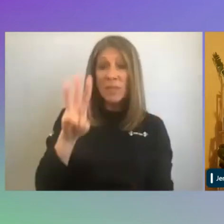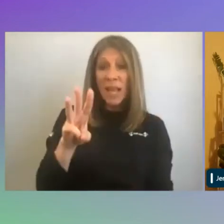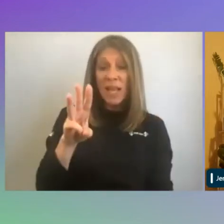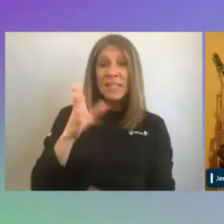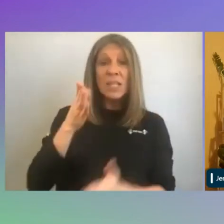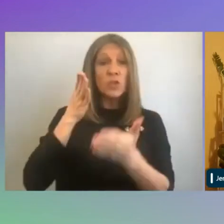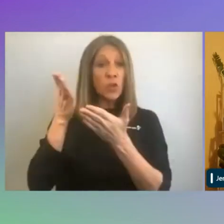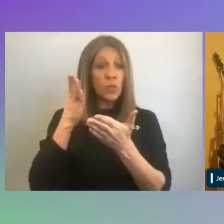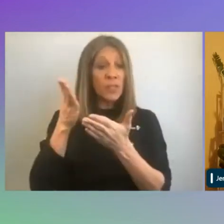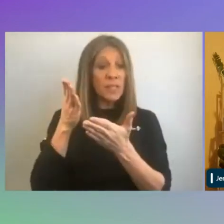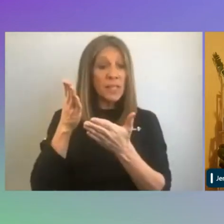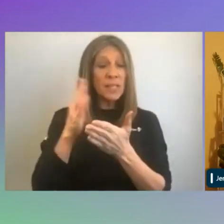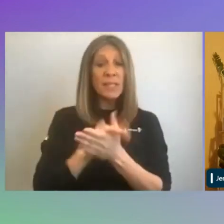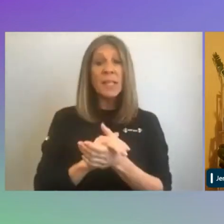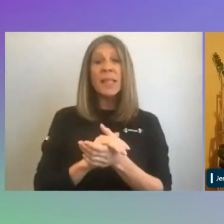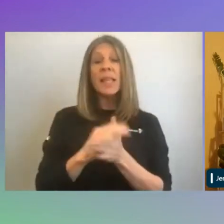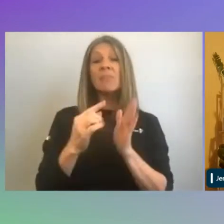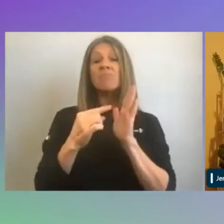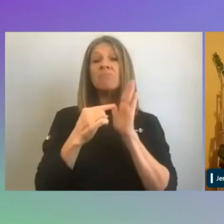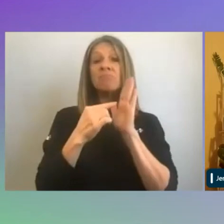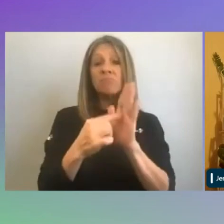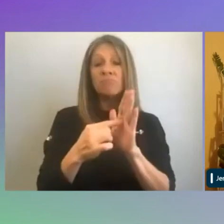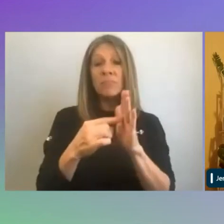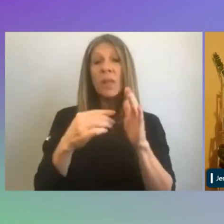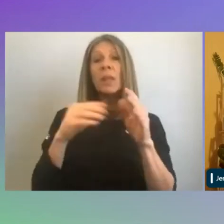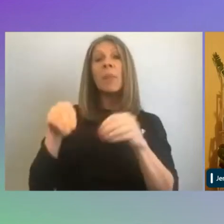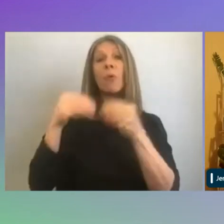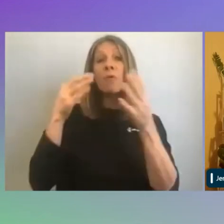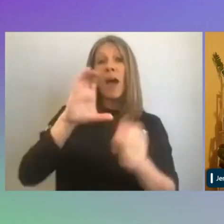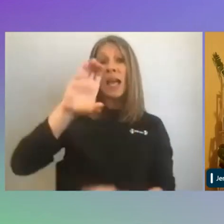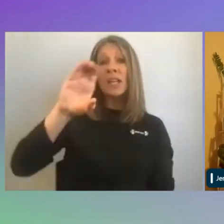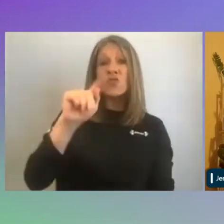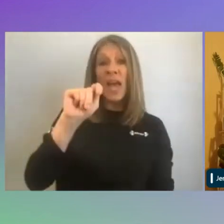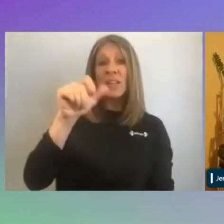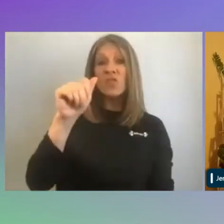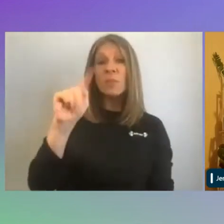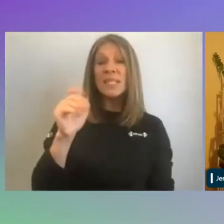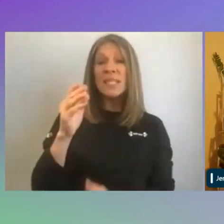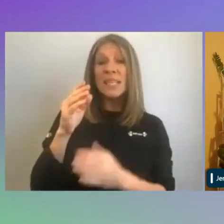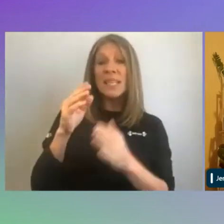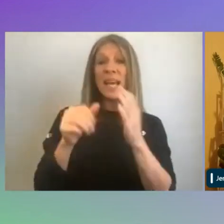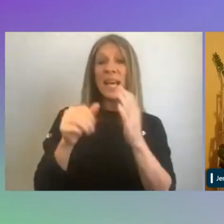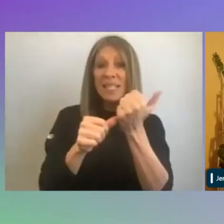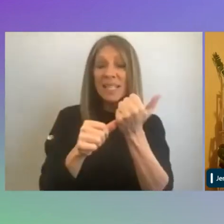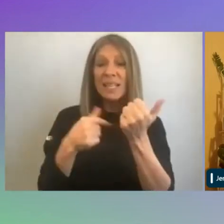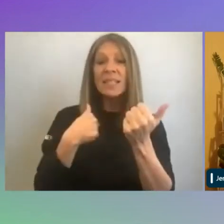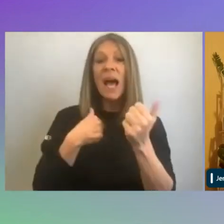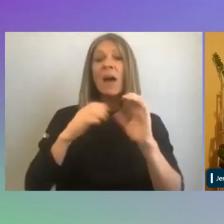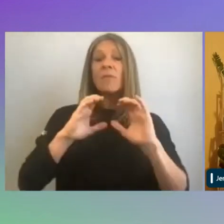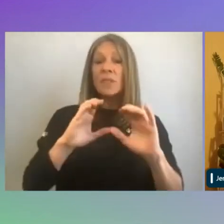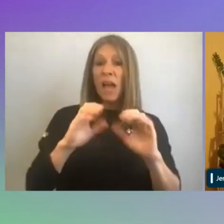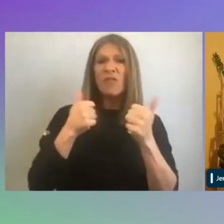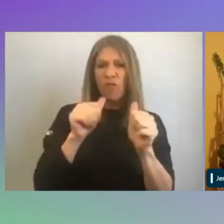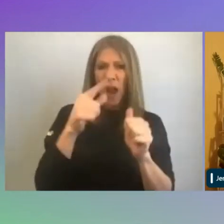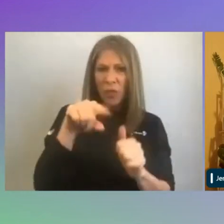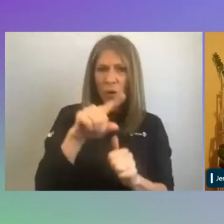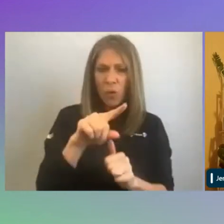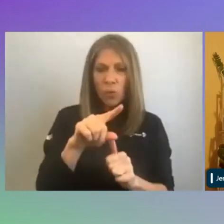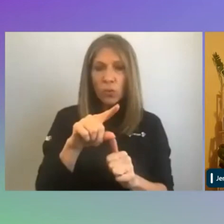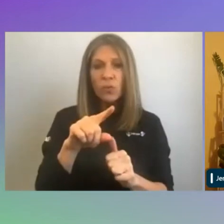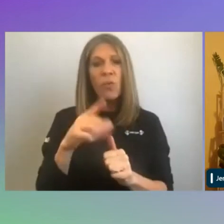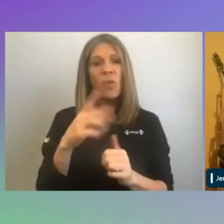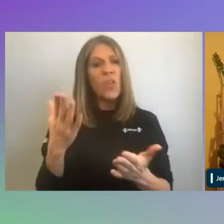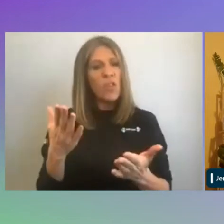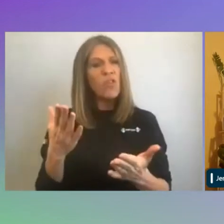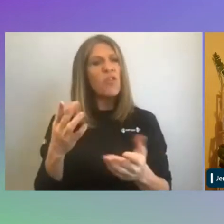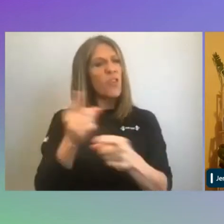services that claim to provide ChatGPT assistance. I have done trials of them. They are